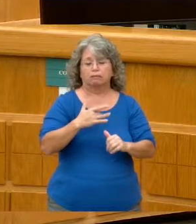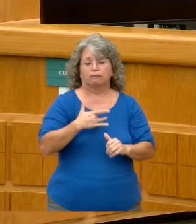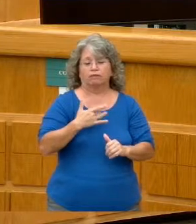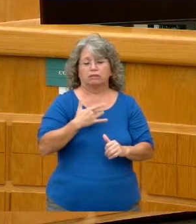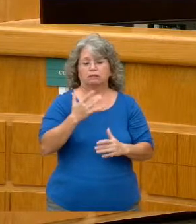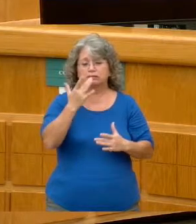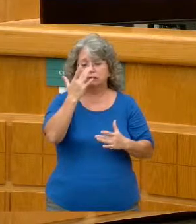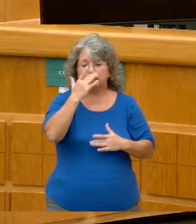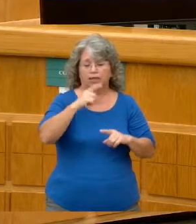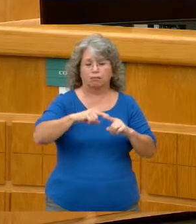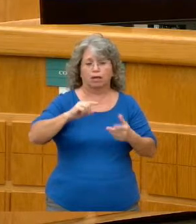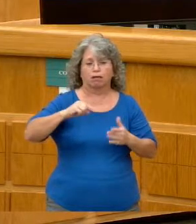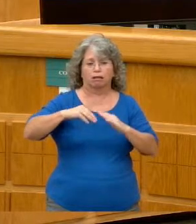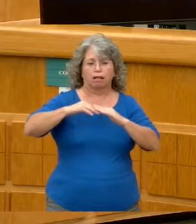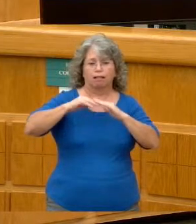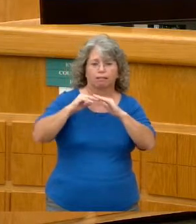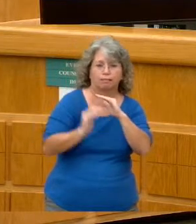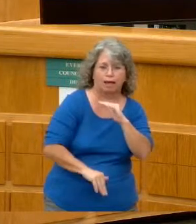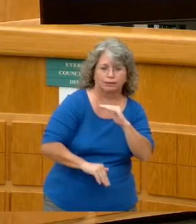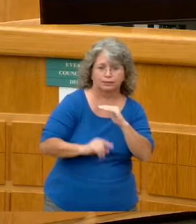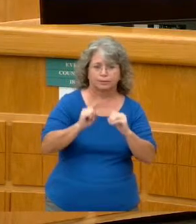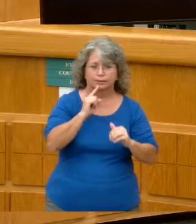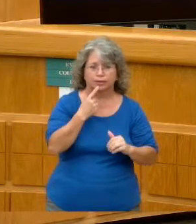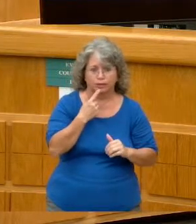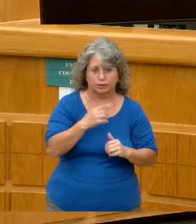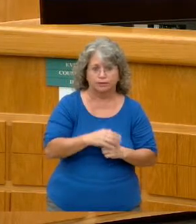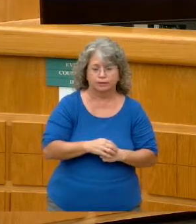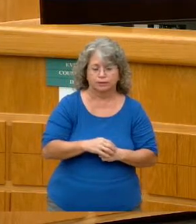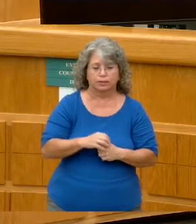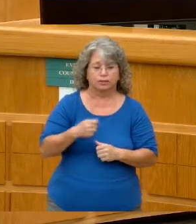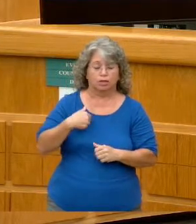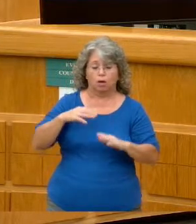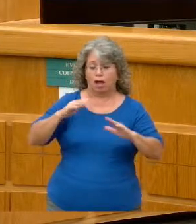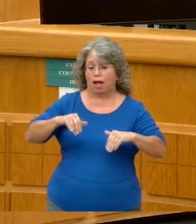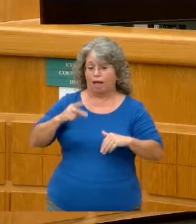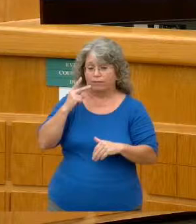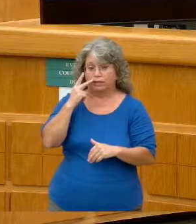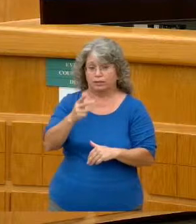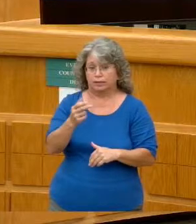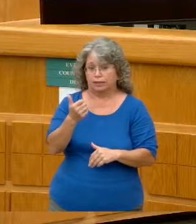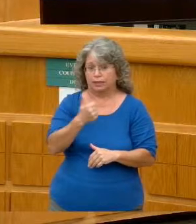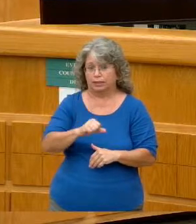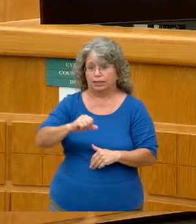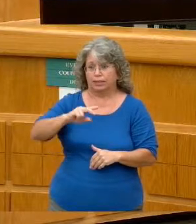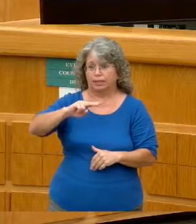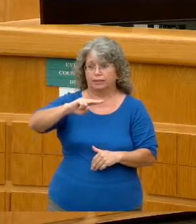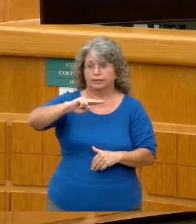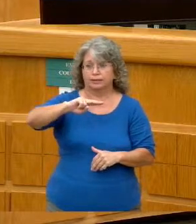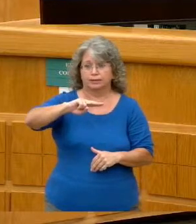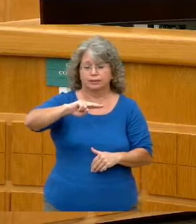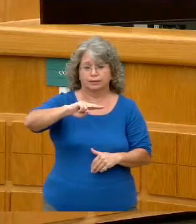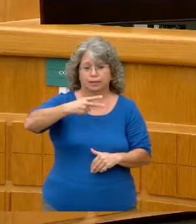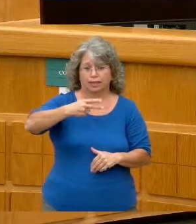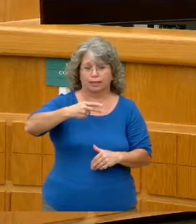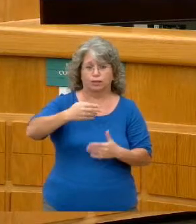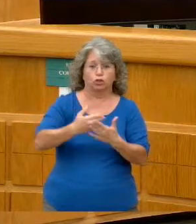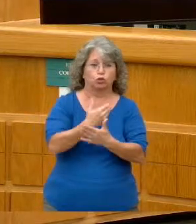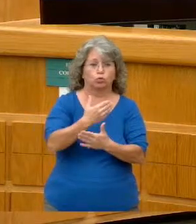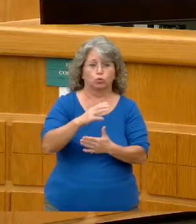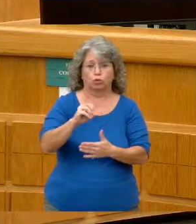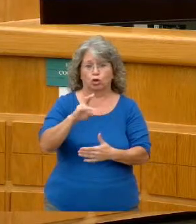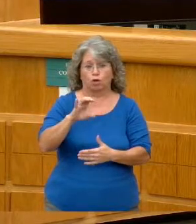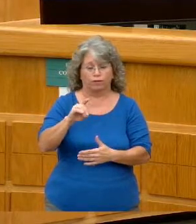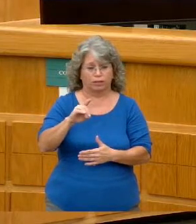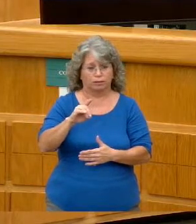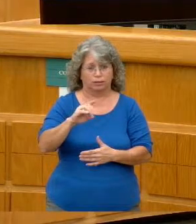will be much less. So in other words, I haven't seen any new COVID infections, recurrent COVID